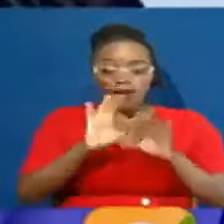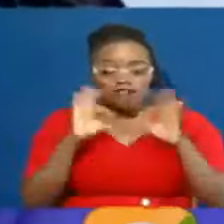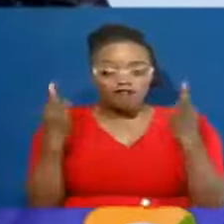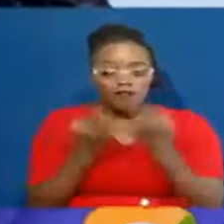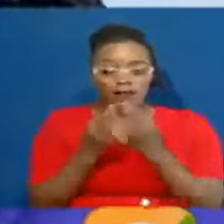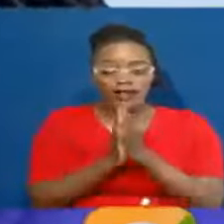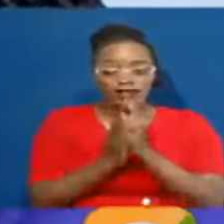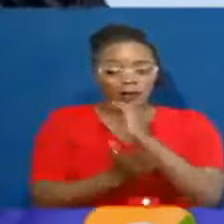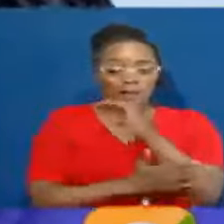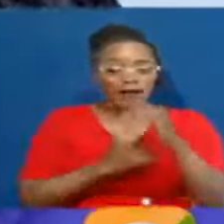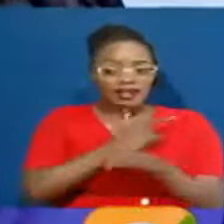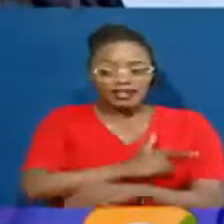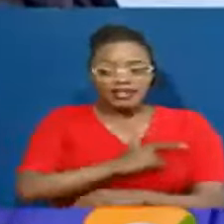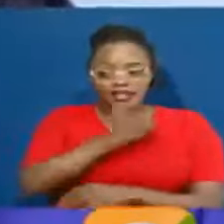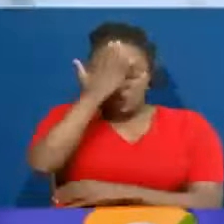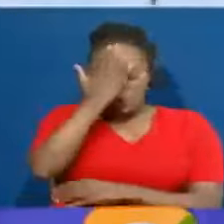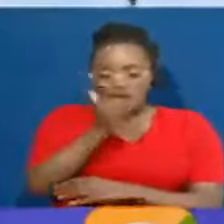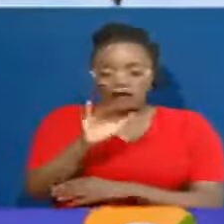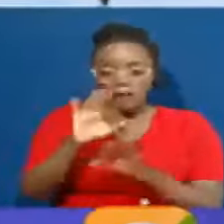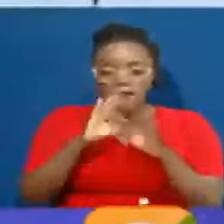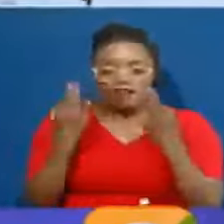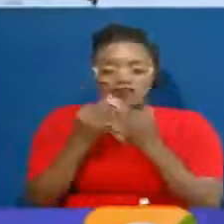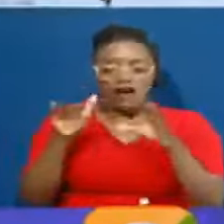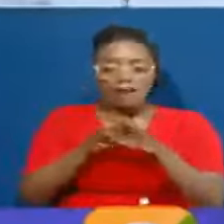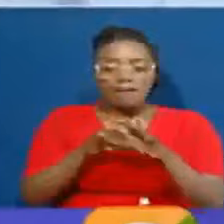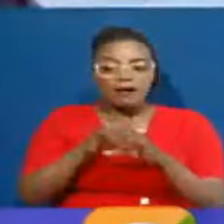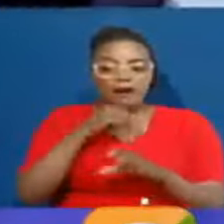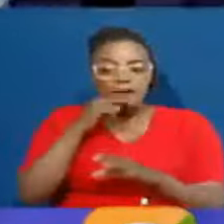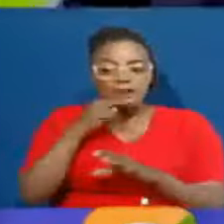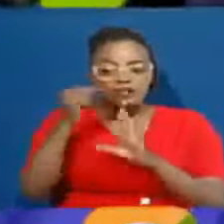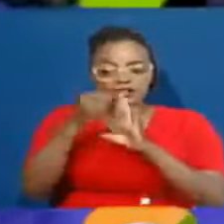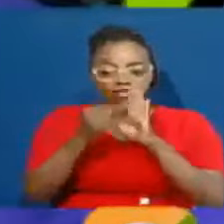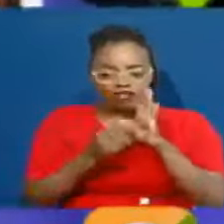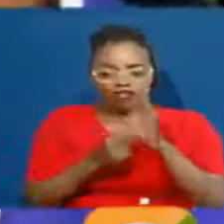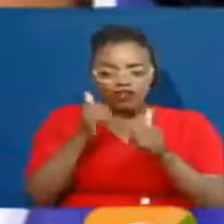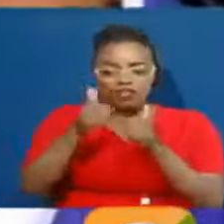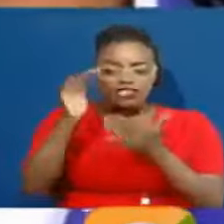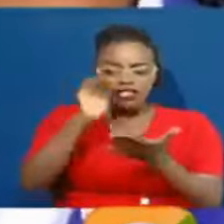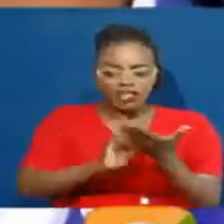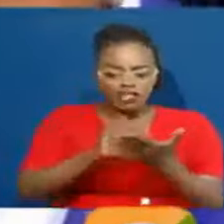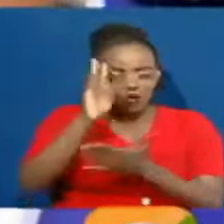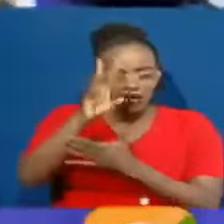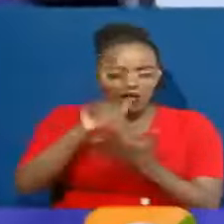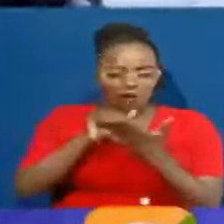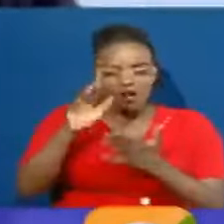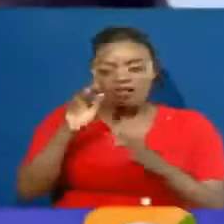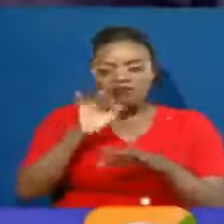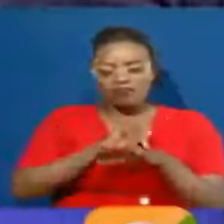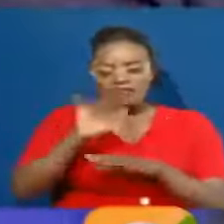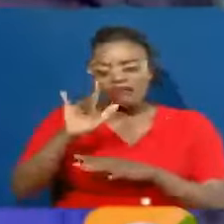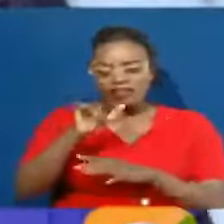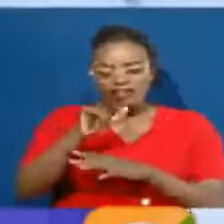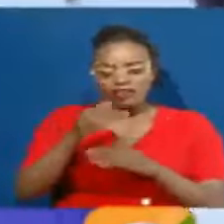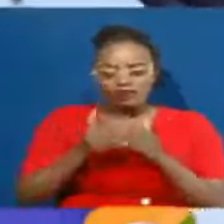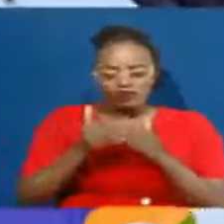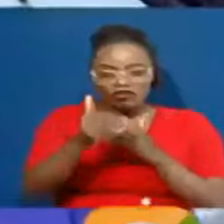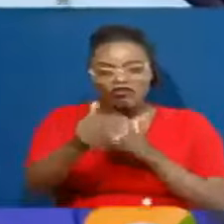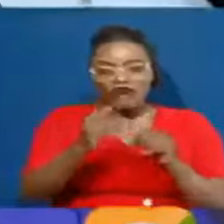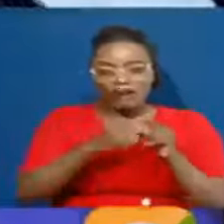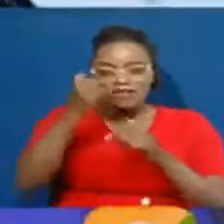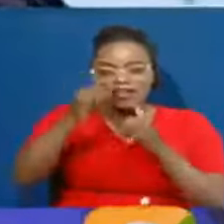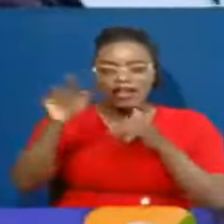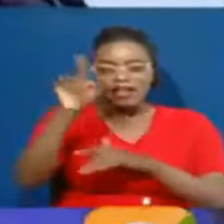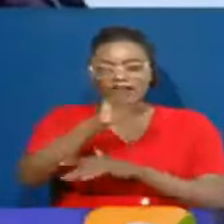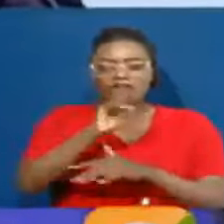And it was very unfortunate because his family members were mentioned in this, which again is going to be more implicating going forward. But at the end of the day, we